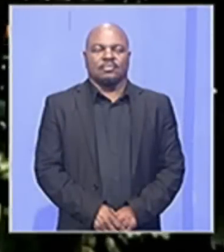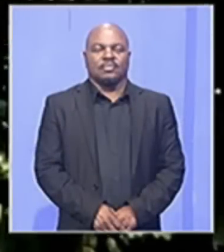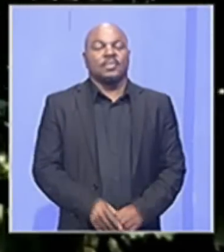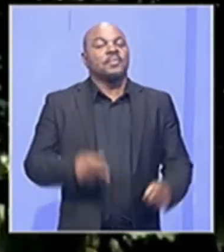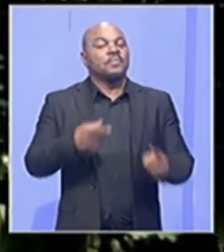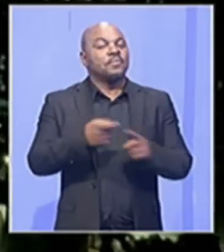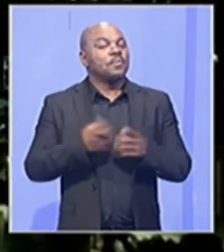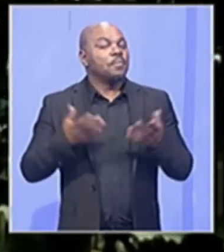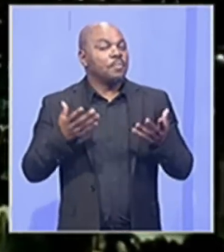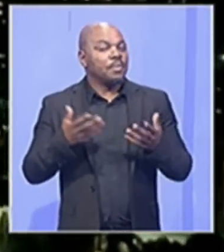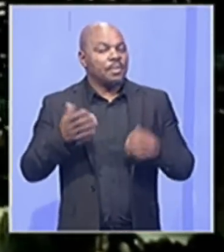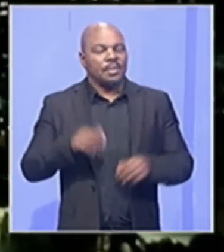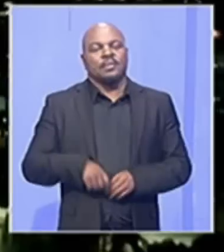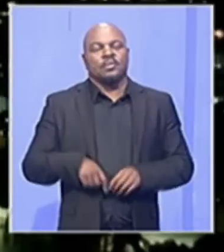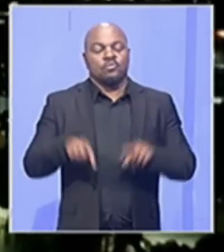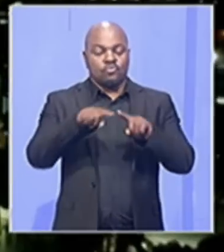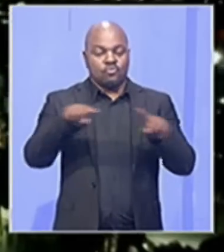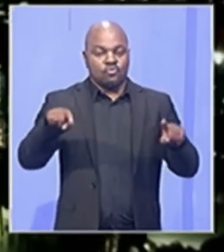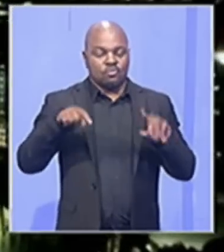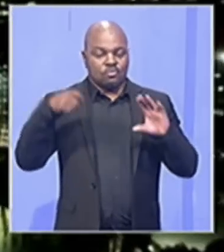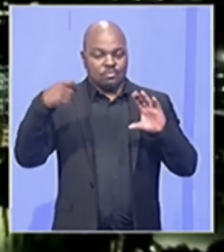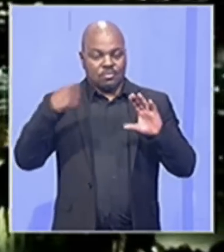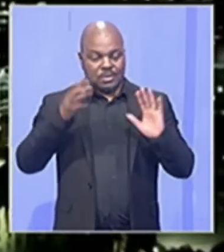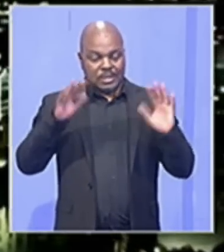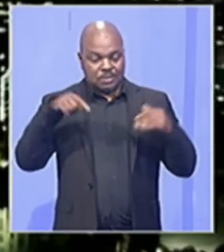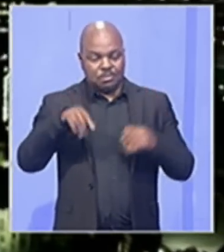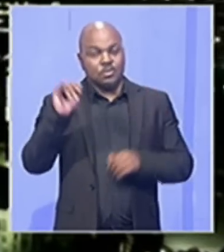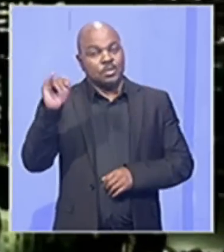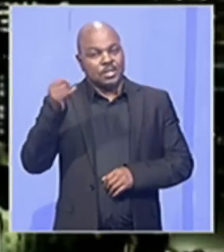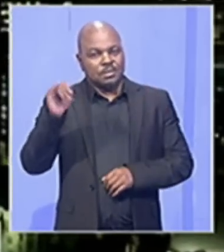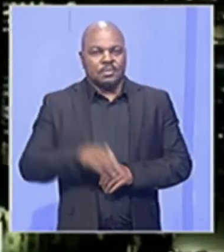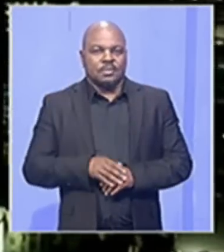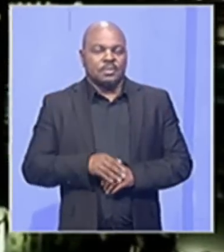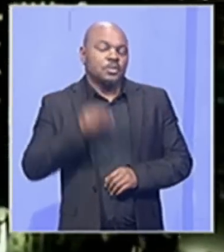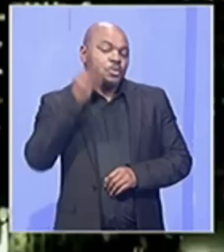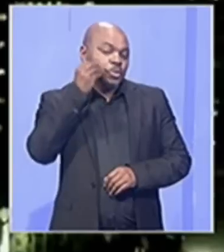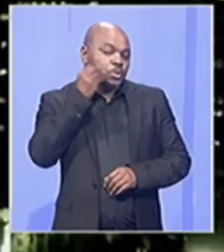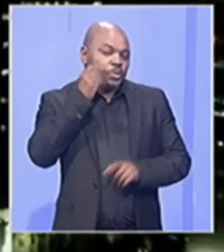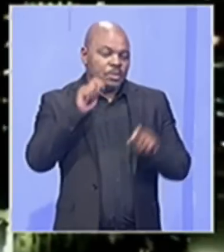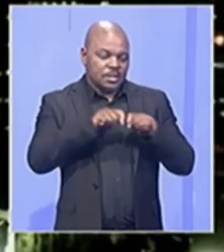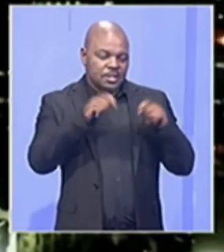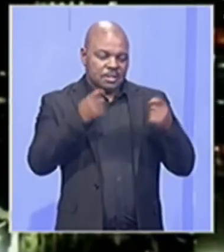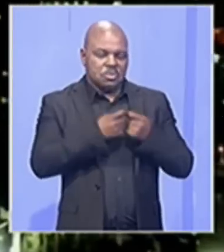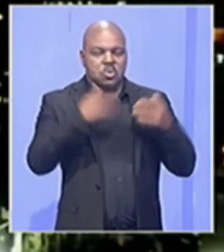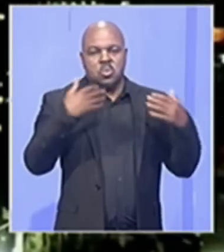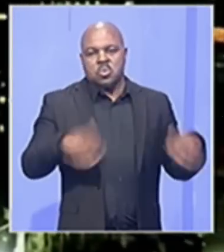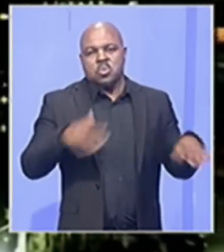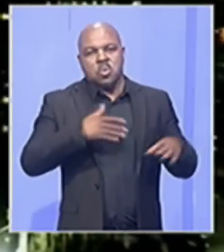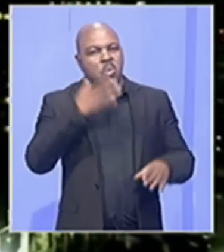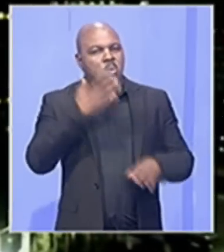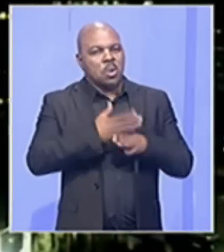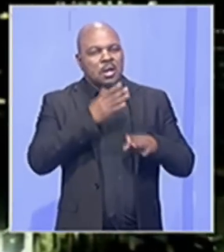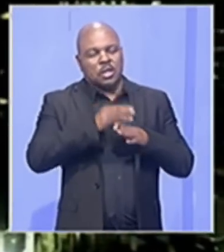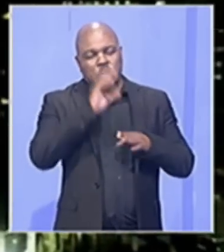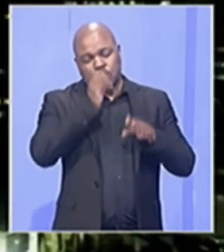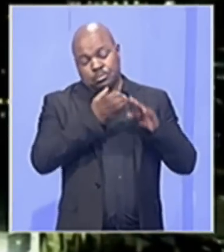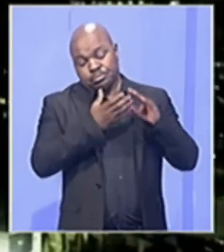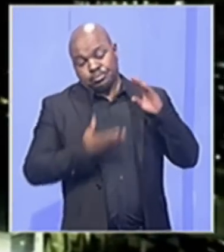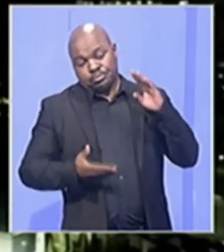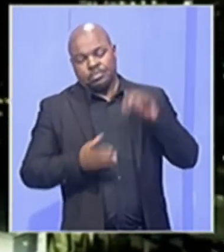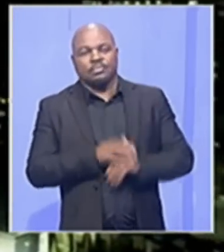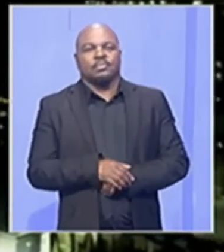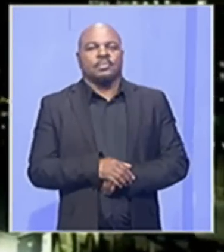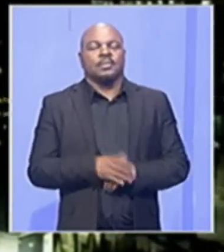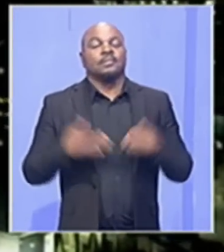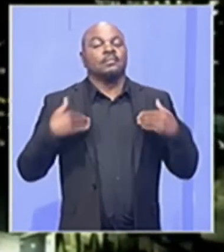Ka o tloloha re le Studio 10 Auckland Park Johannesburg moifo wa ditaba tsa Sesotho o boetse o ntse o tlala seatla le phirimaneng ena le a o le jwalo